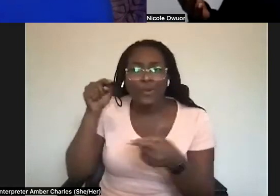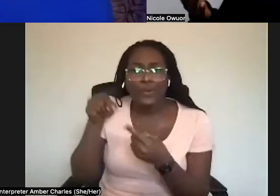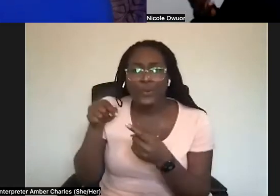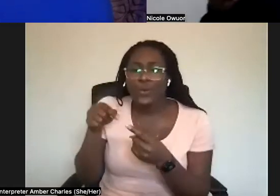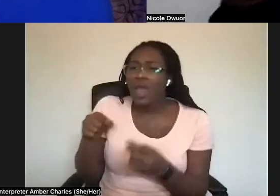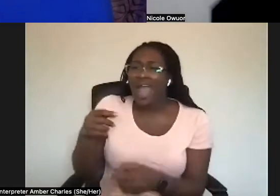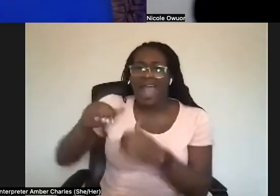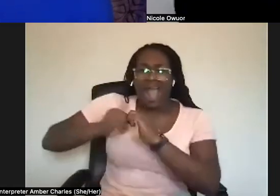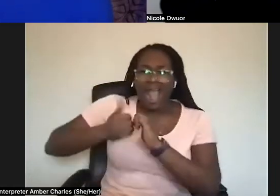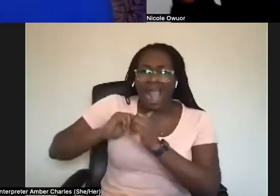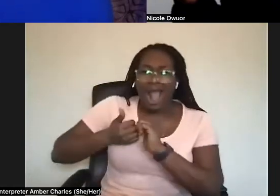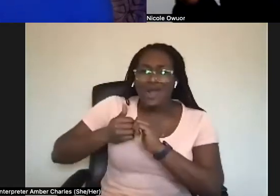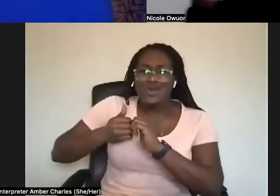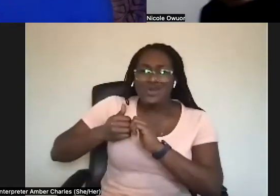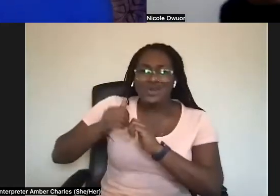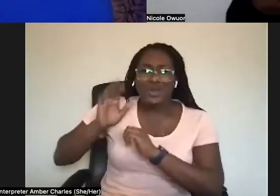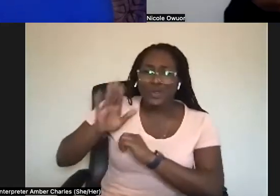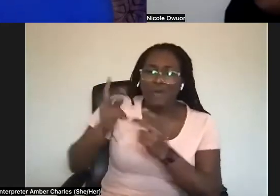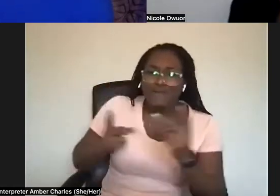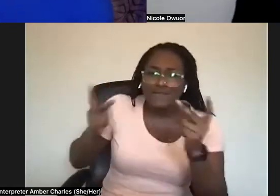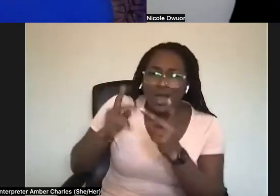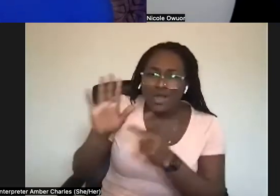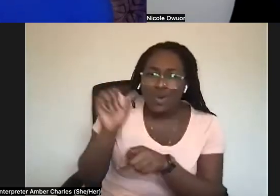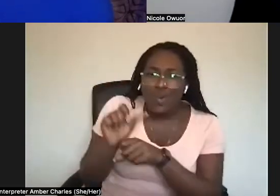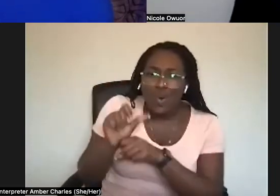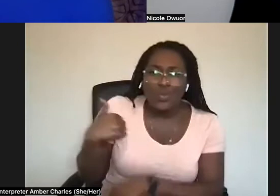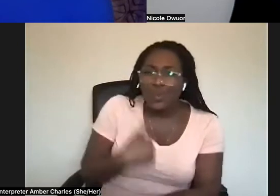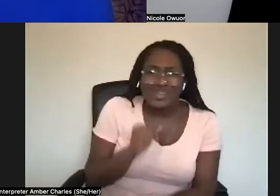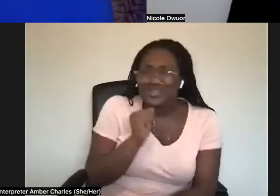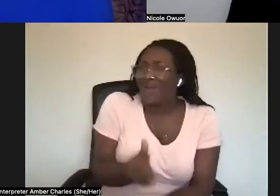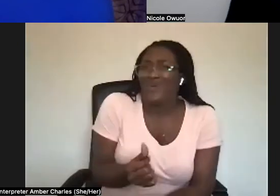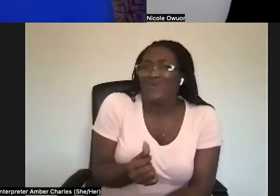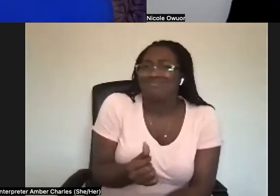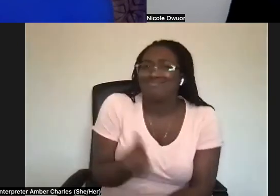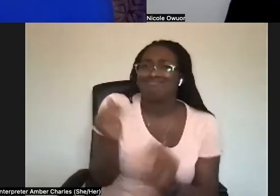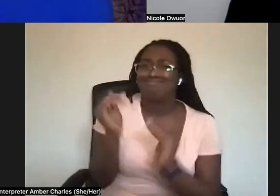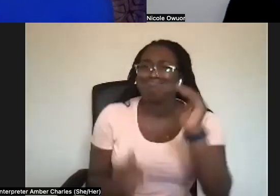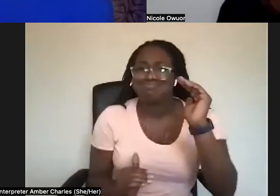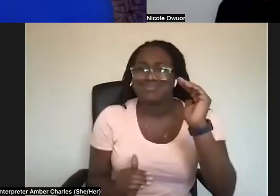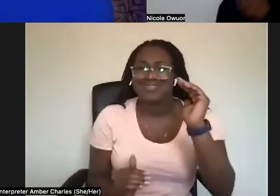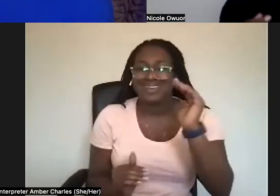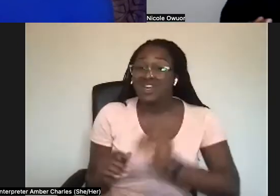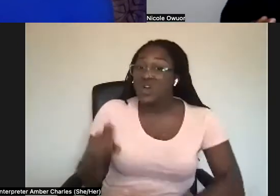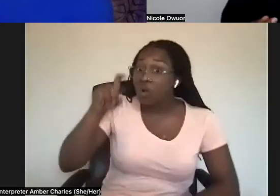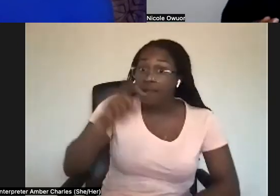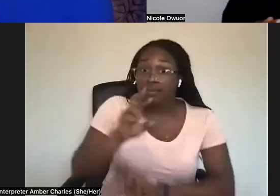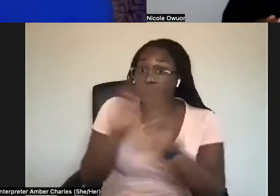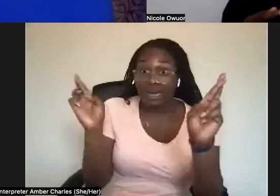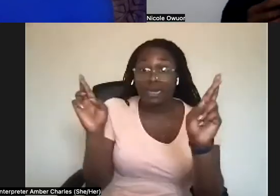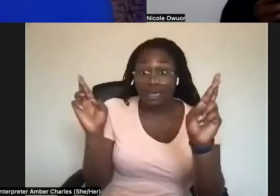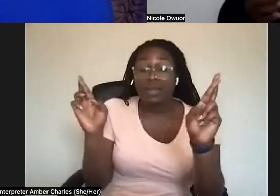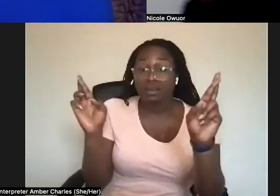value to your work in a way that we don't? And you have to be ready